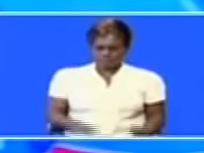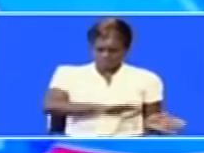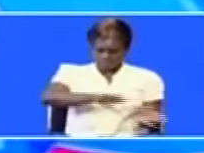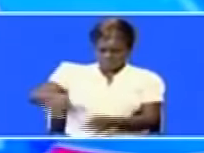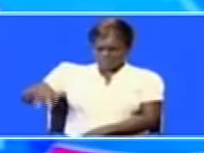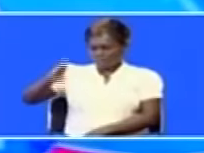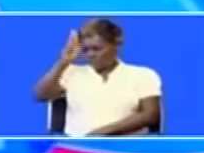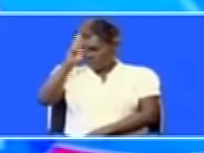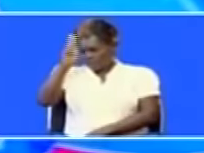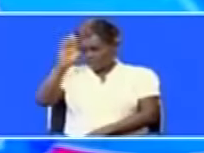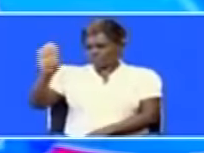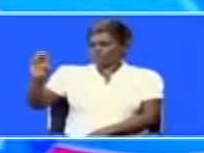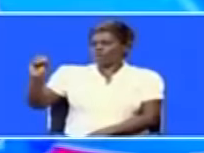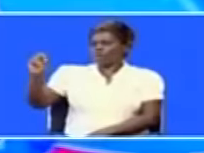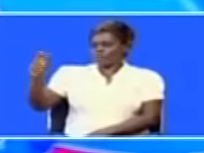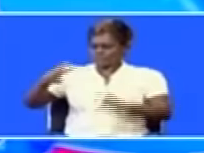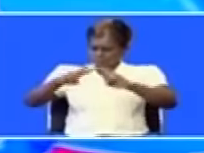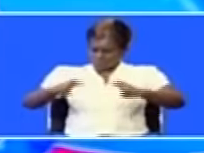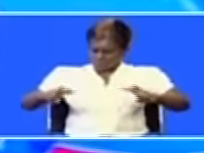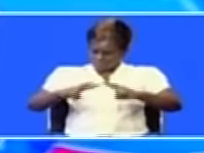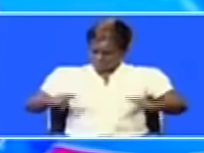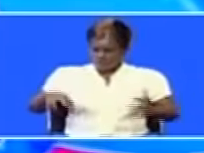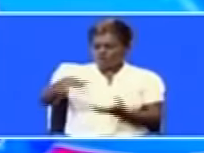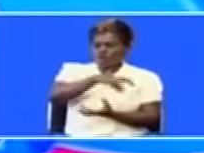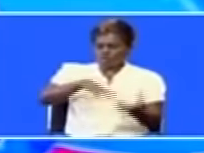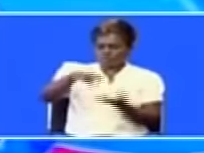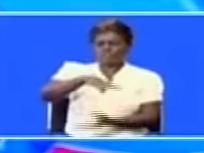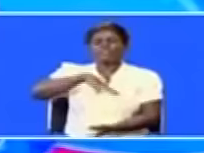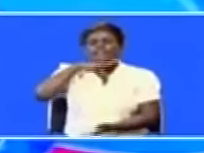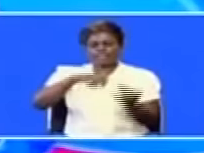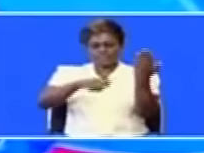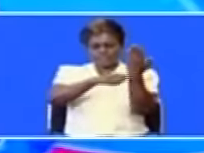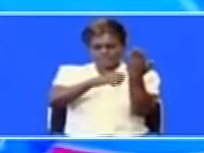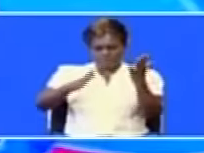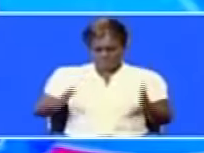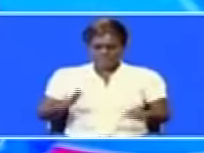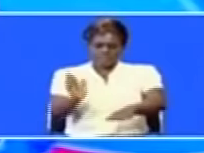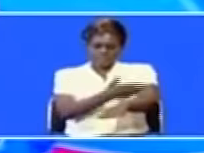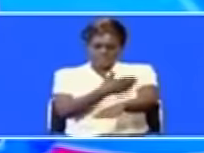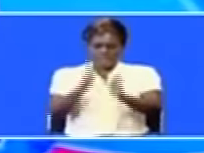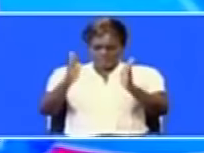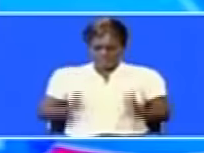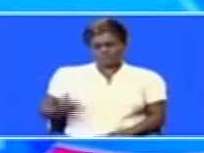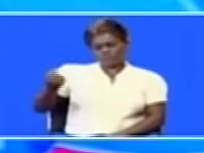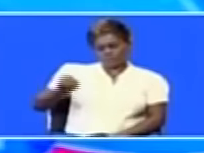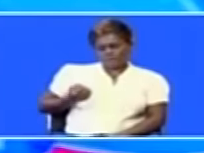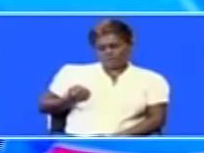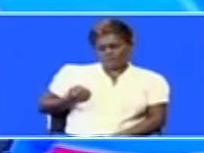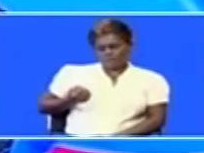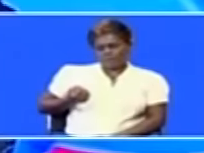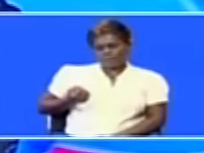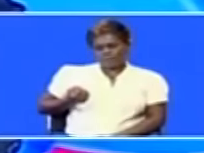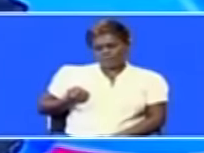Police in Kenya's Bomet County are still searching for clues into the mysterious murder of popular Kalenjin musician Diana Chemutai Musila, better known as